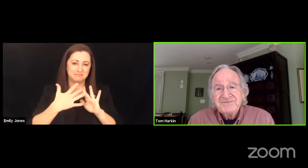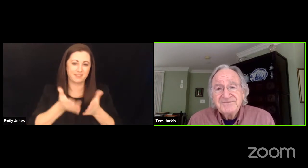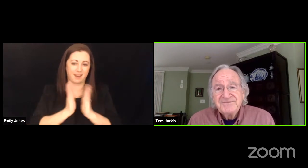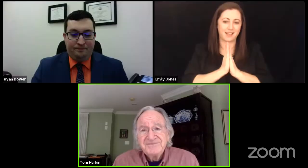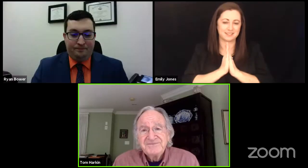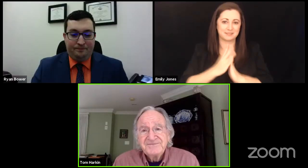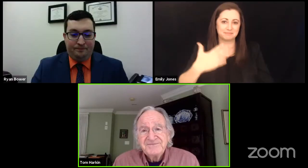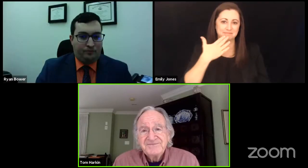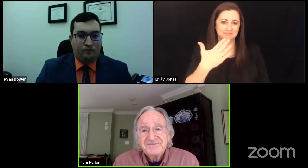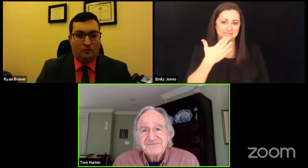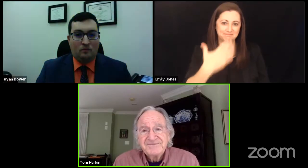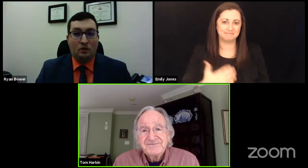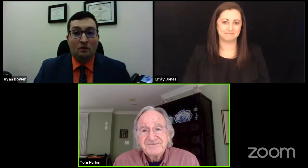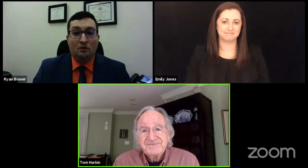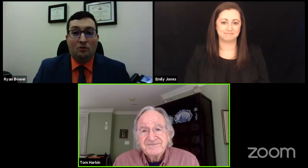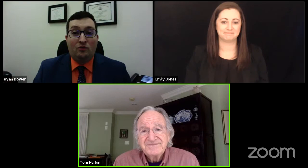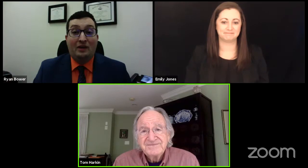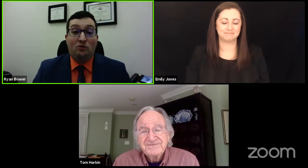Thank you.